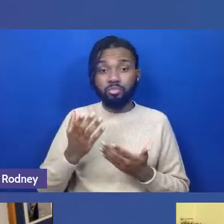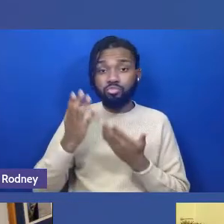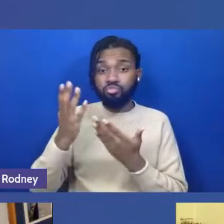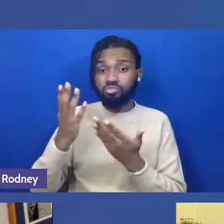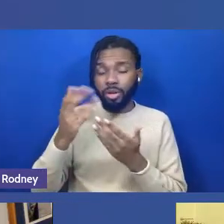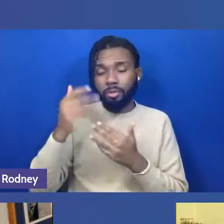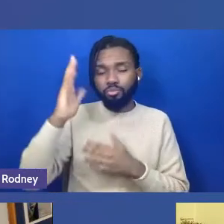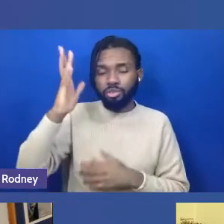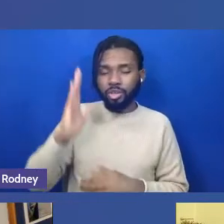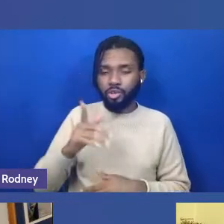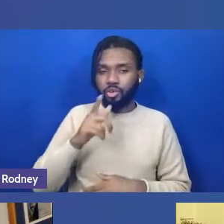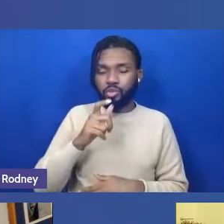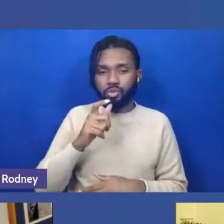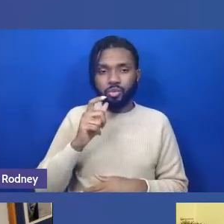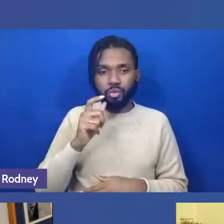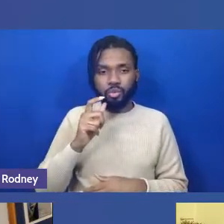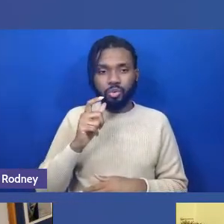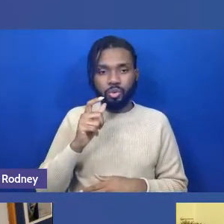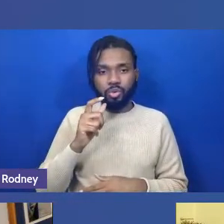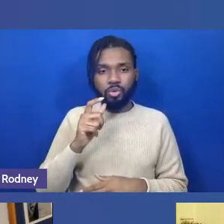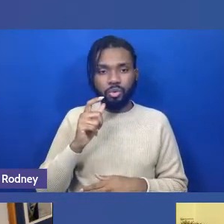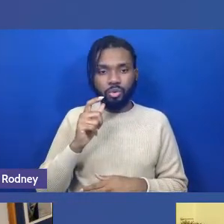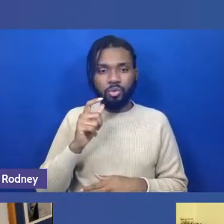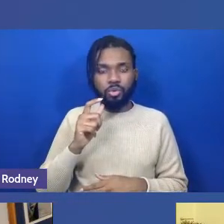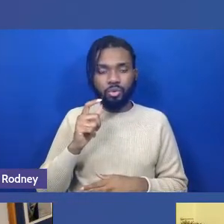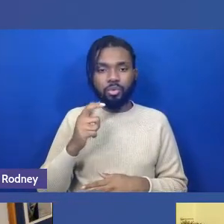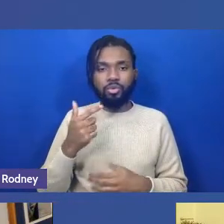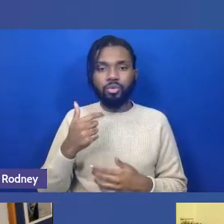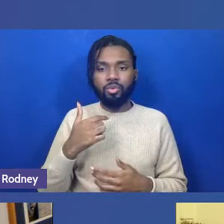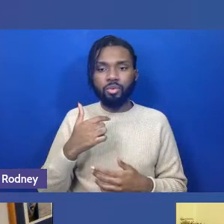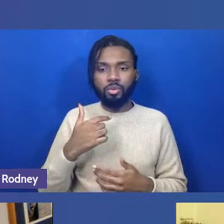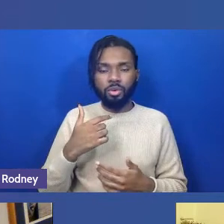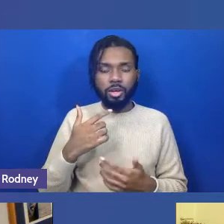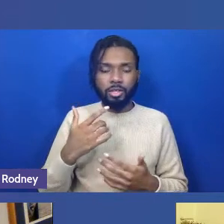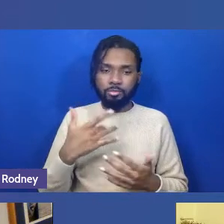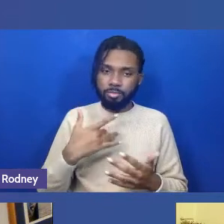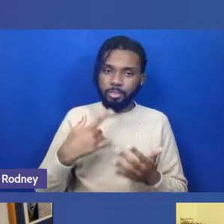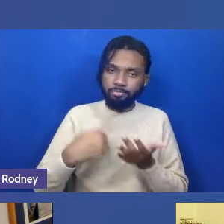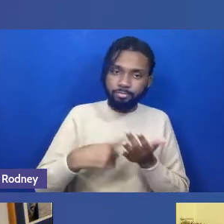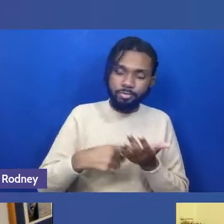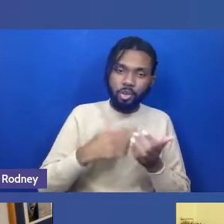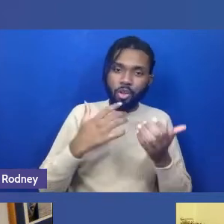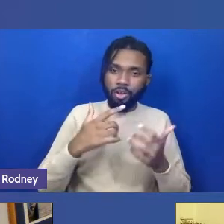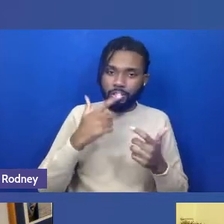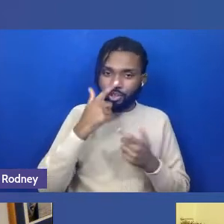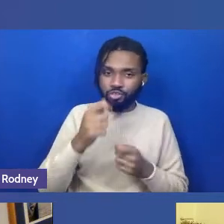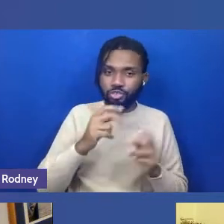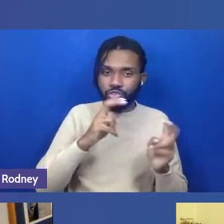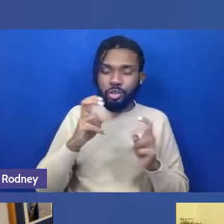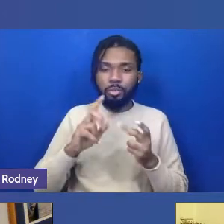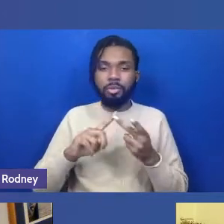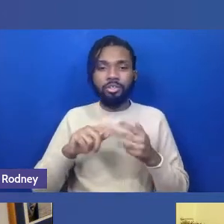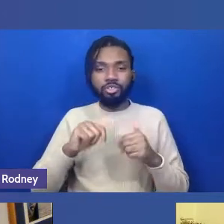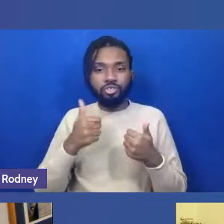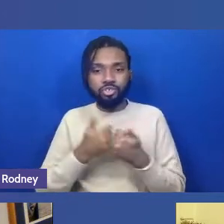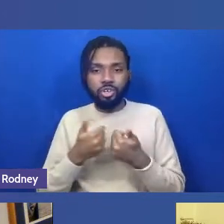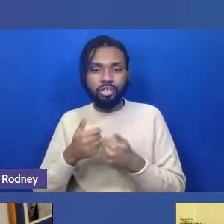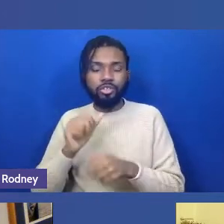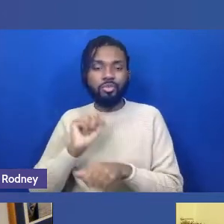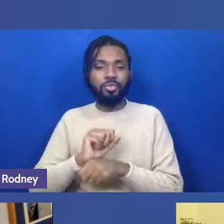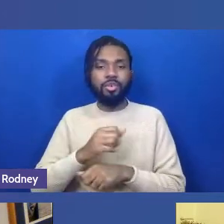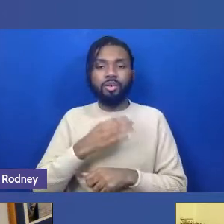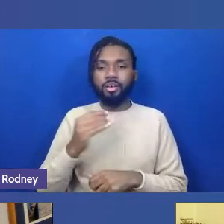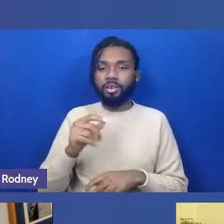into lots of interesting topics, challenging work, and contemporary work. And